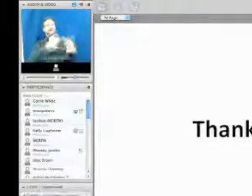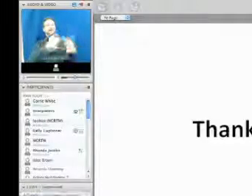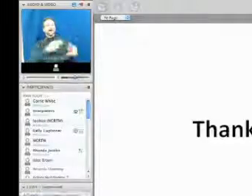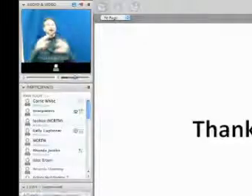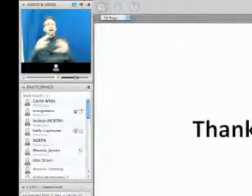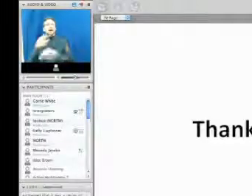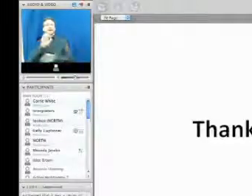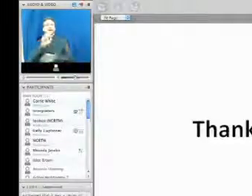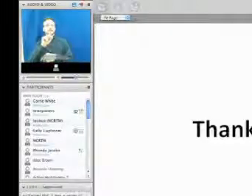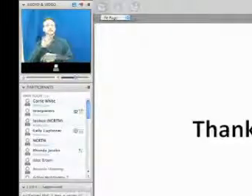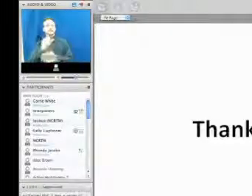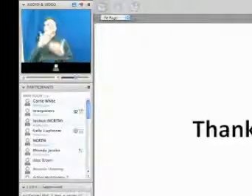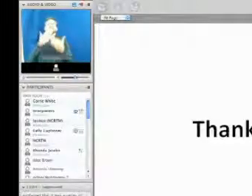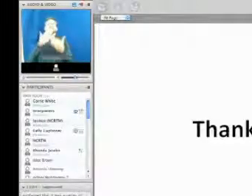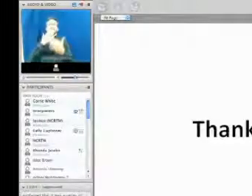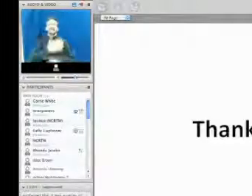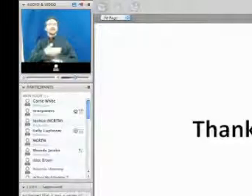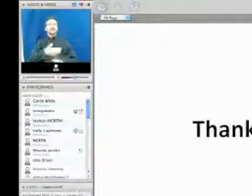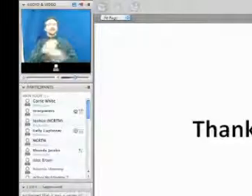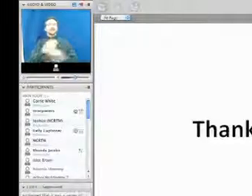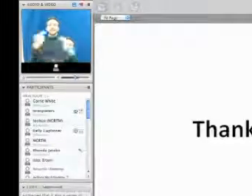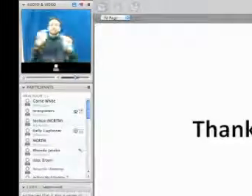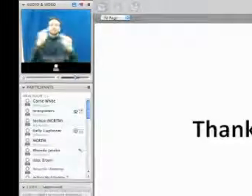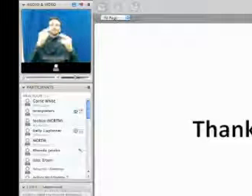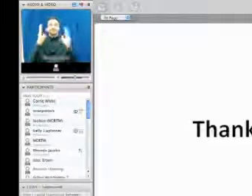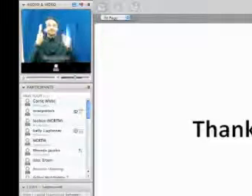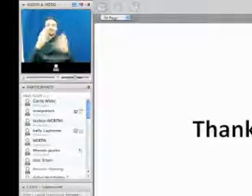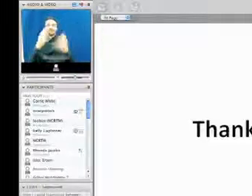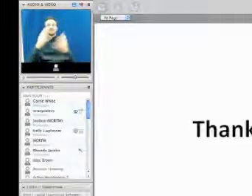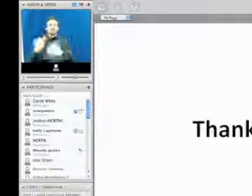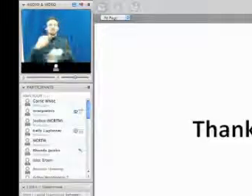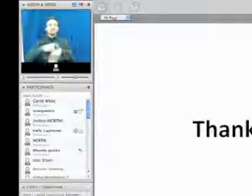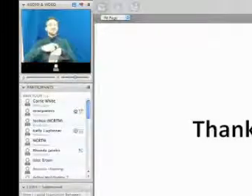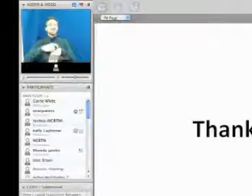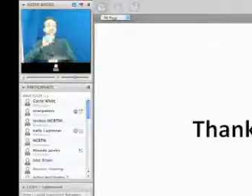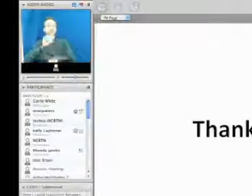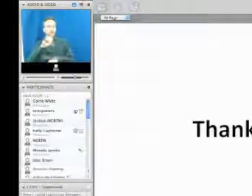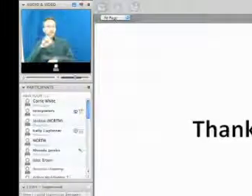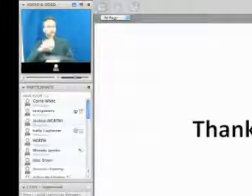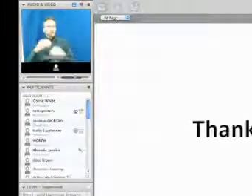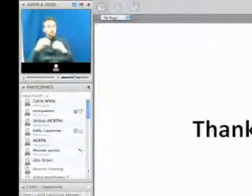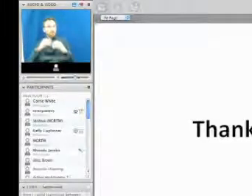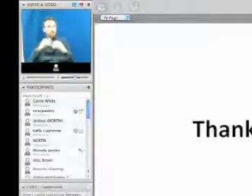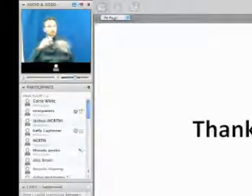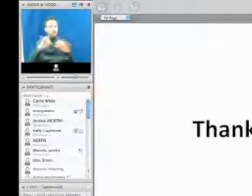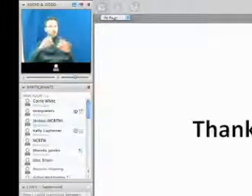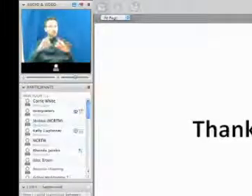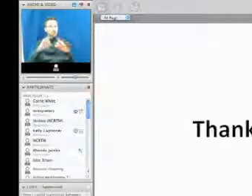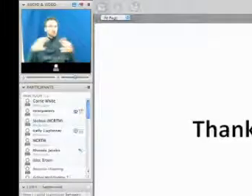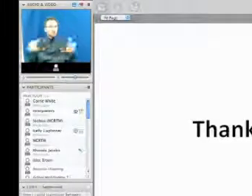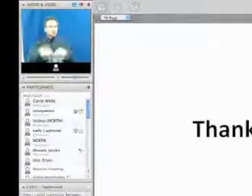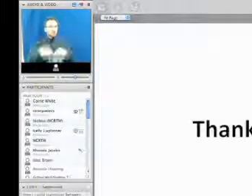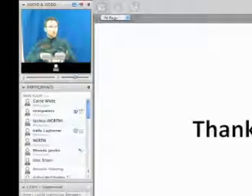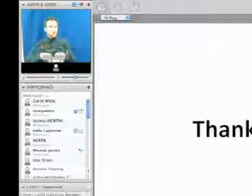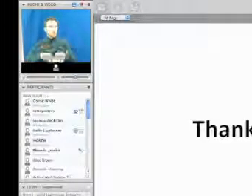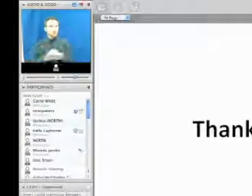attention, and it's right on time. Carrie, did you have anything else before we close out?